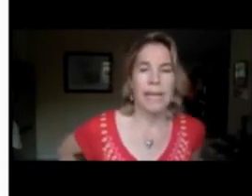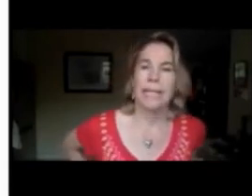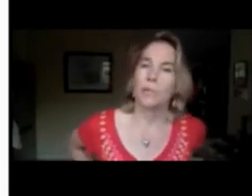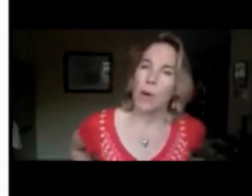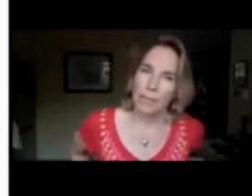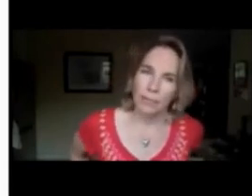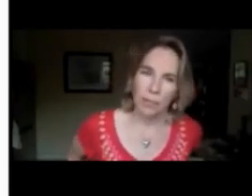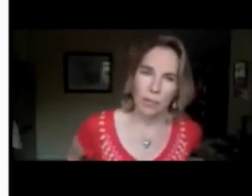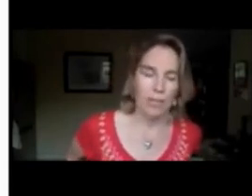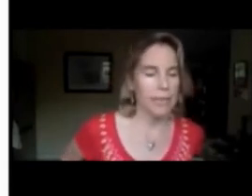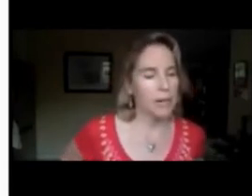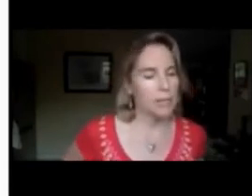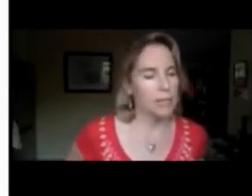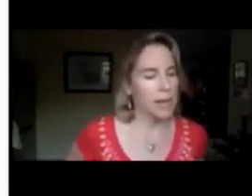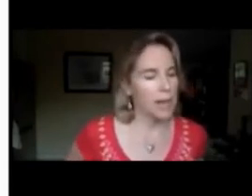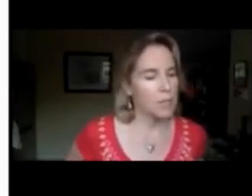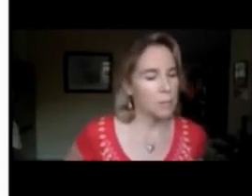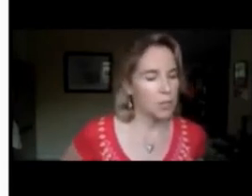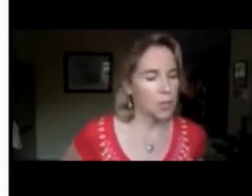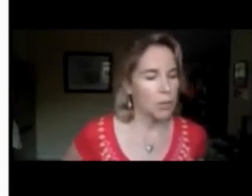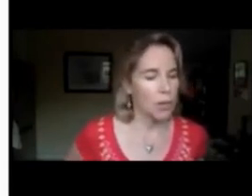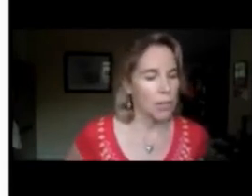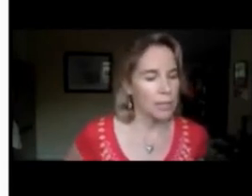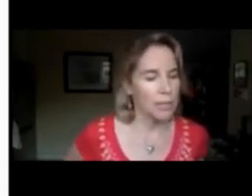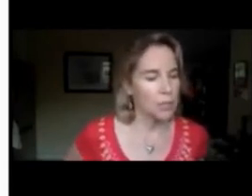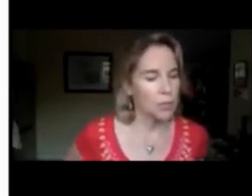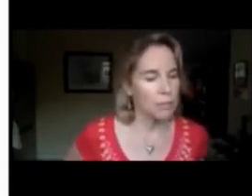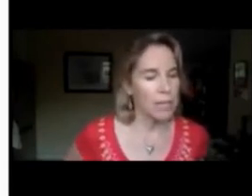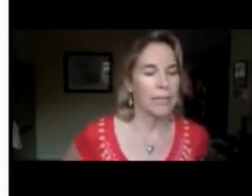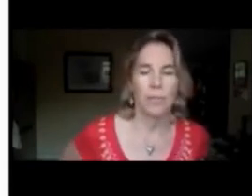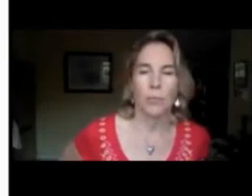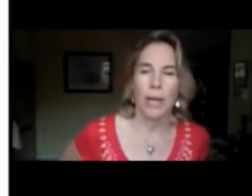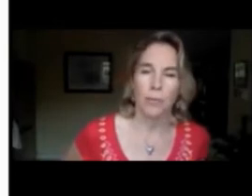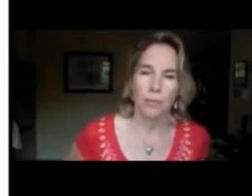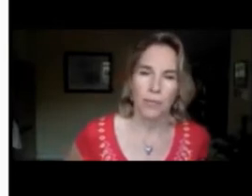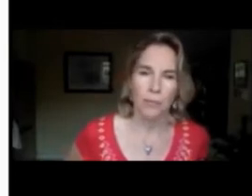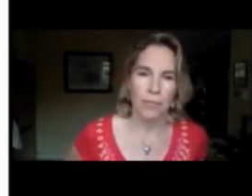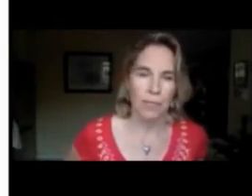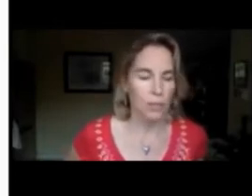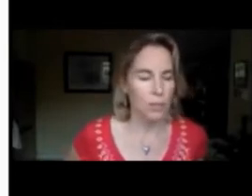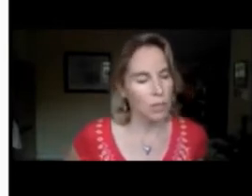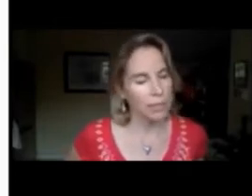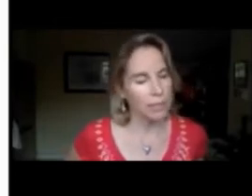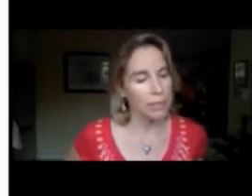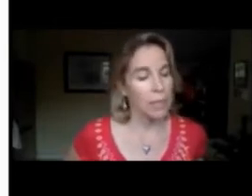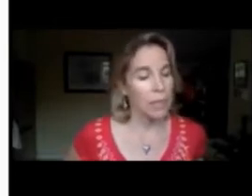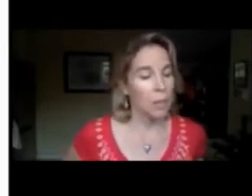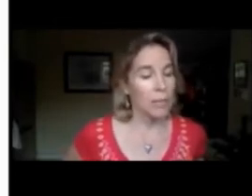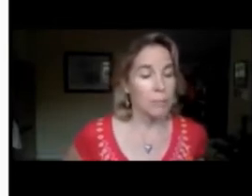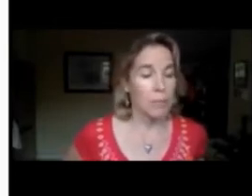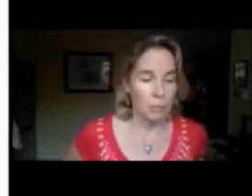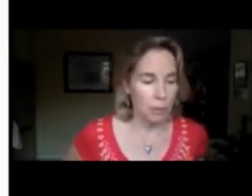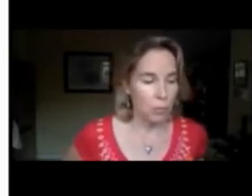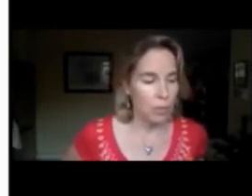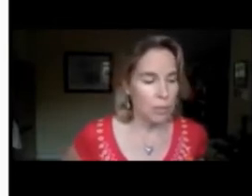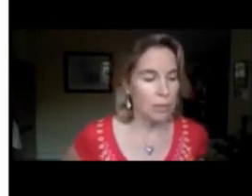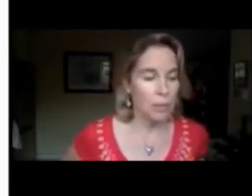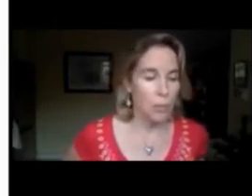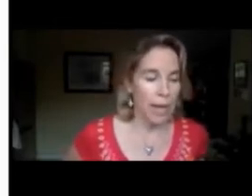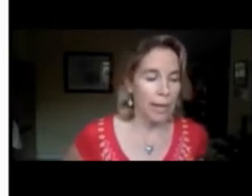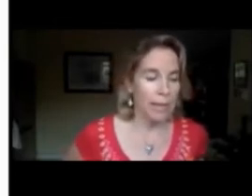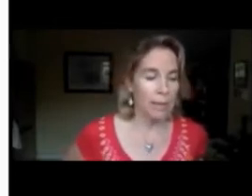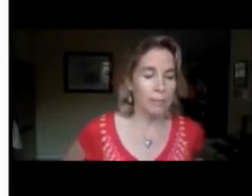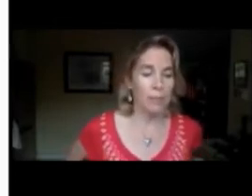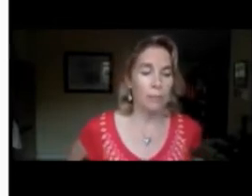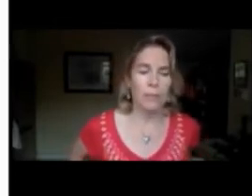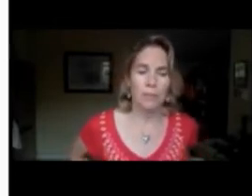To date, Wildlife in the Crosshairs has been shown across the country, making its way through the film festival circuit, winning multiple awards along